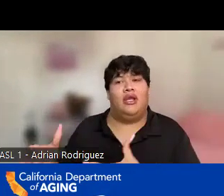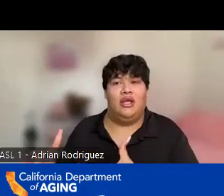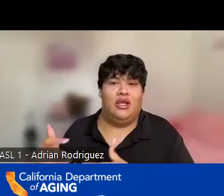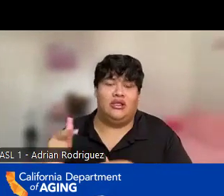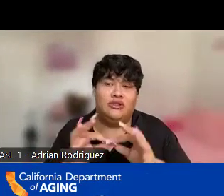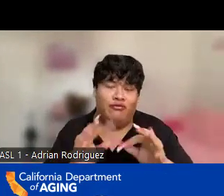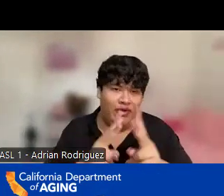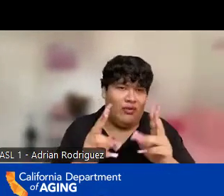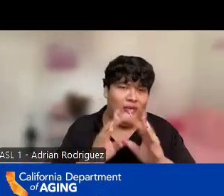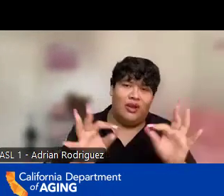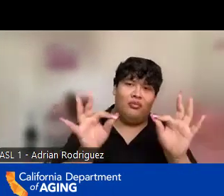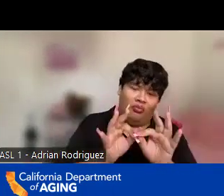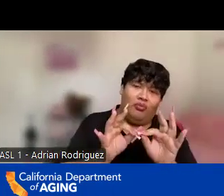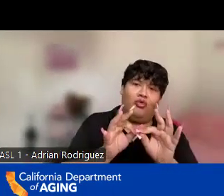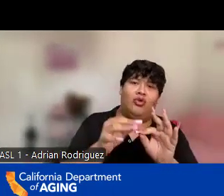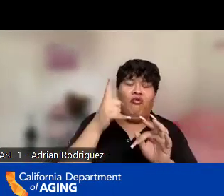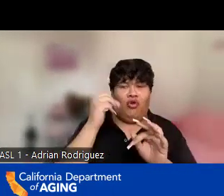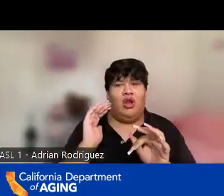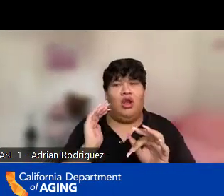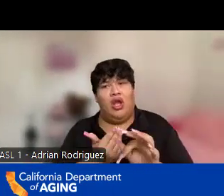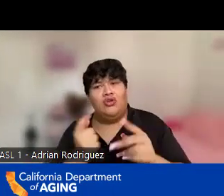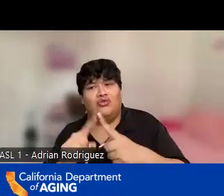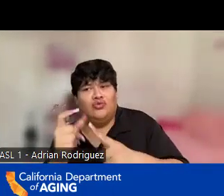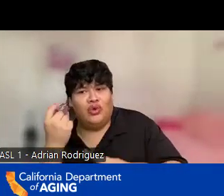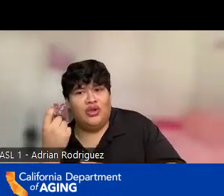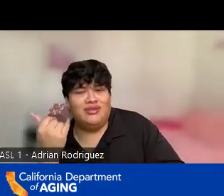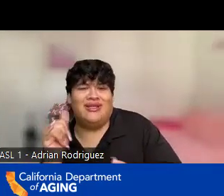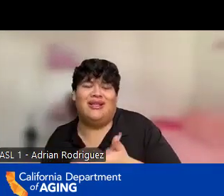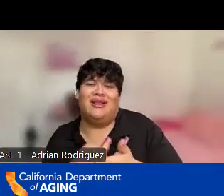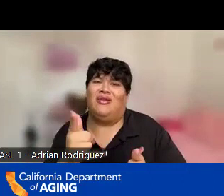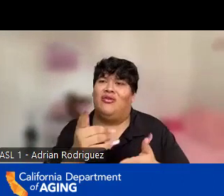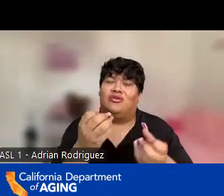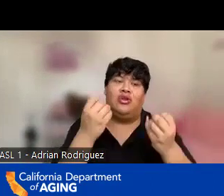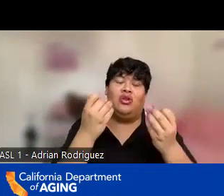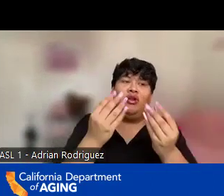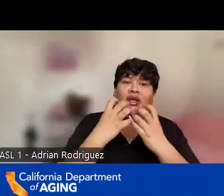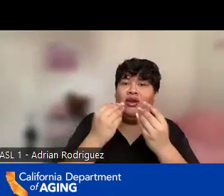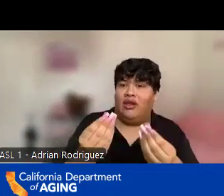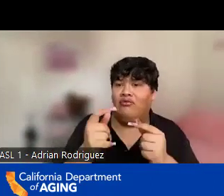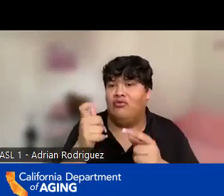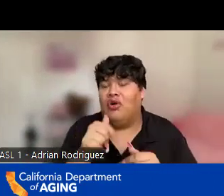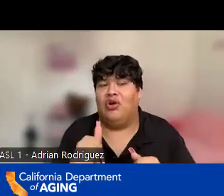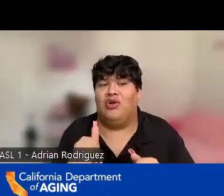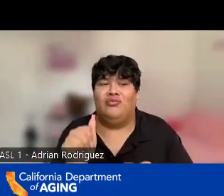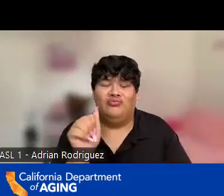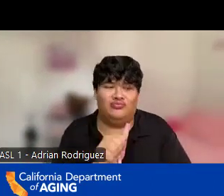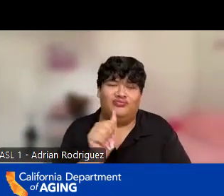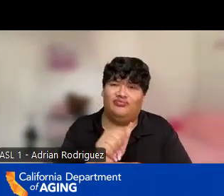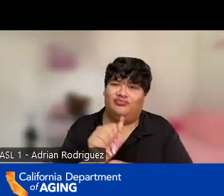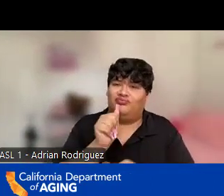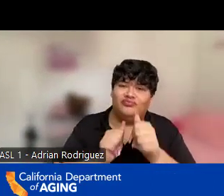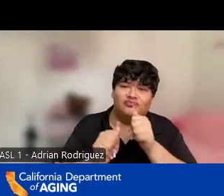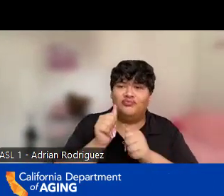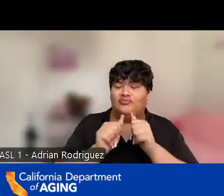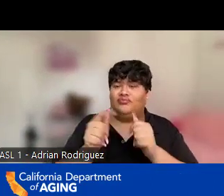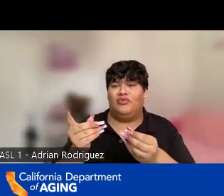important for us to understand that there is caregivers who are out there suffering. They're in